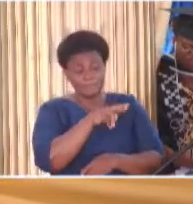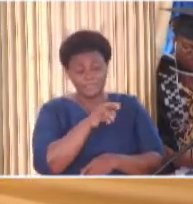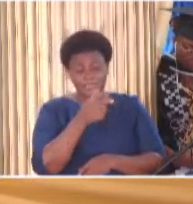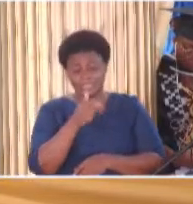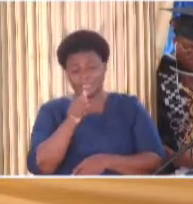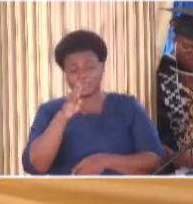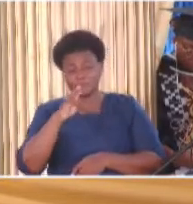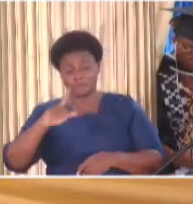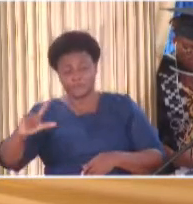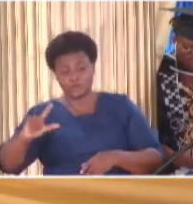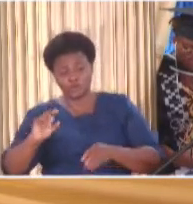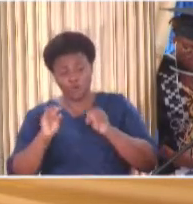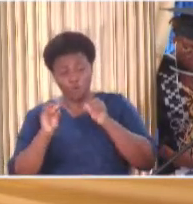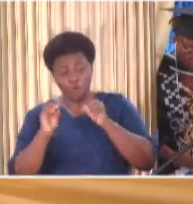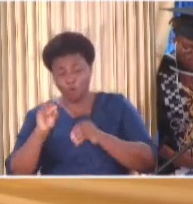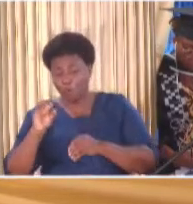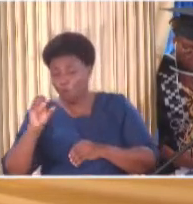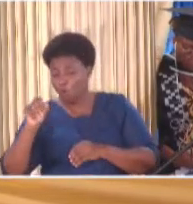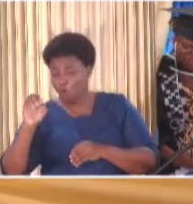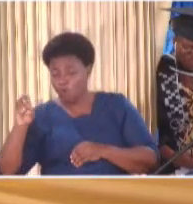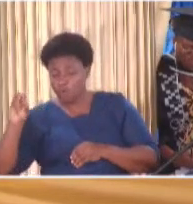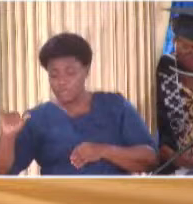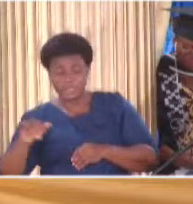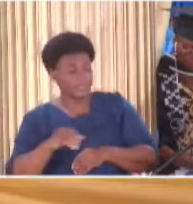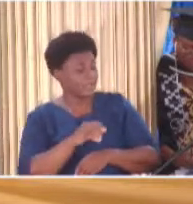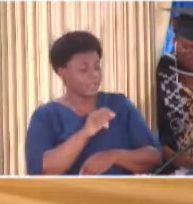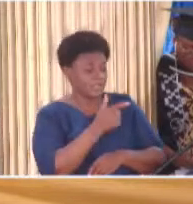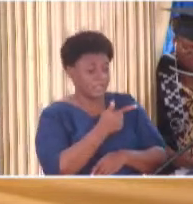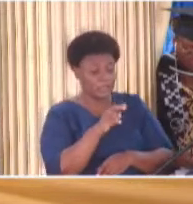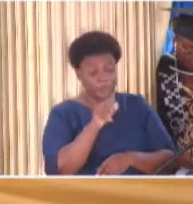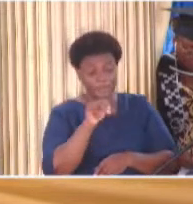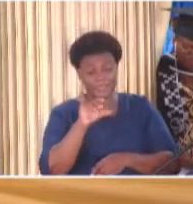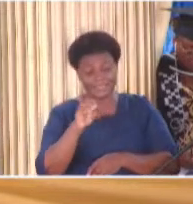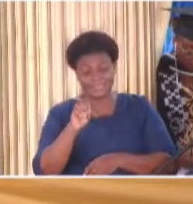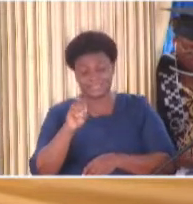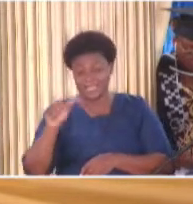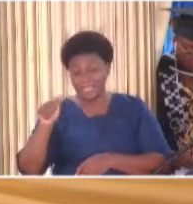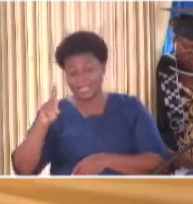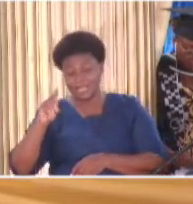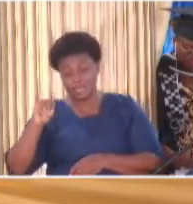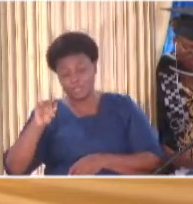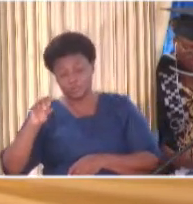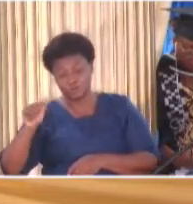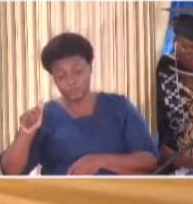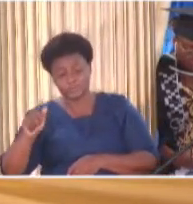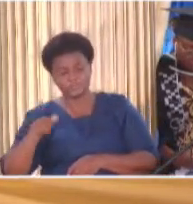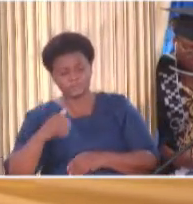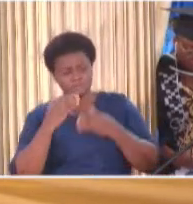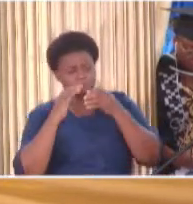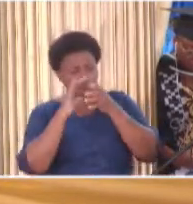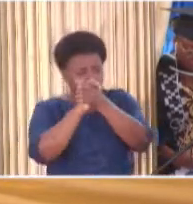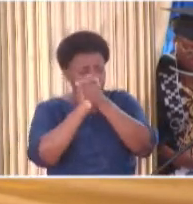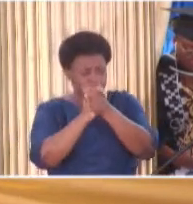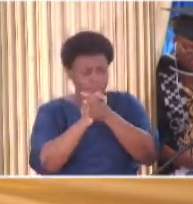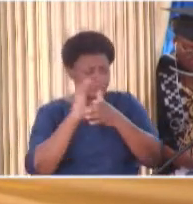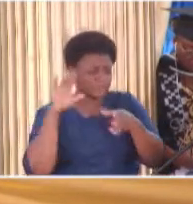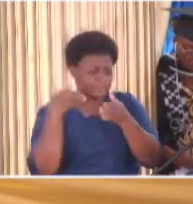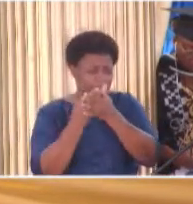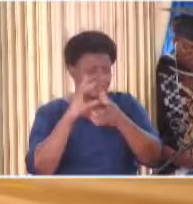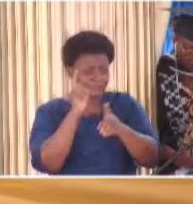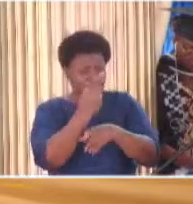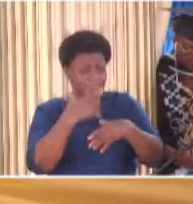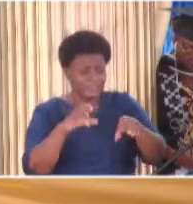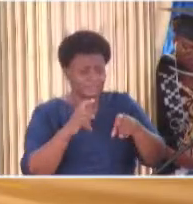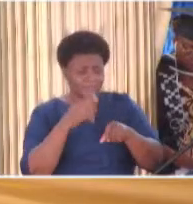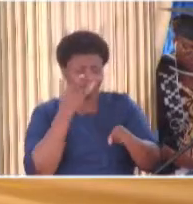Osei and Miss Grace Adjoa Anaman, congratulations for attaining first class and holding on to the promise of